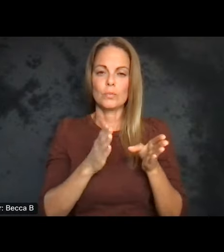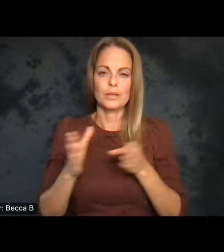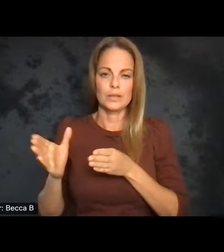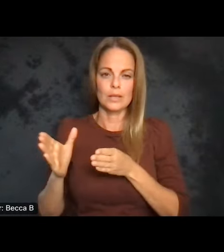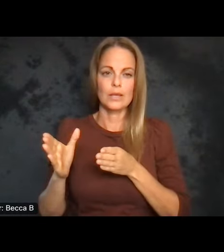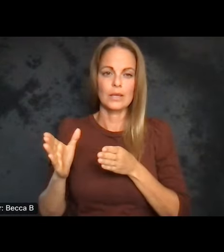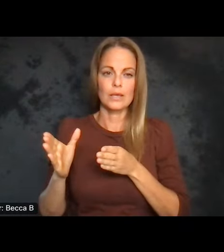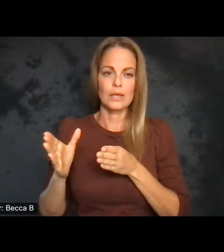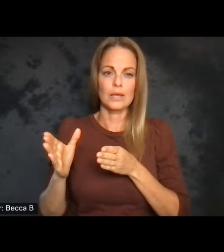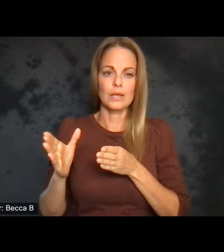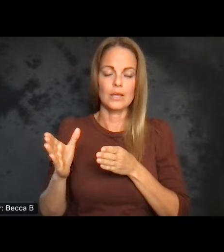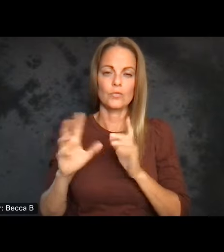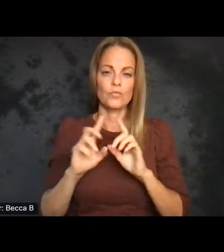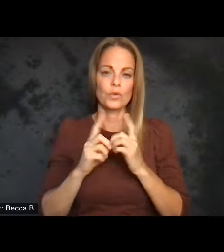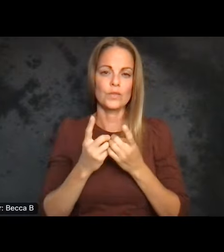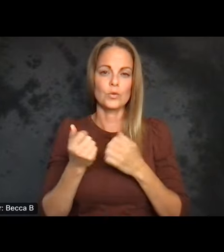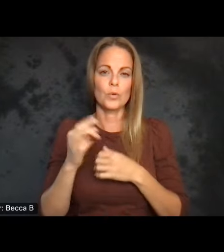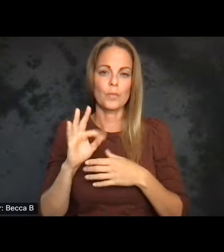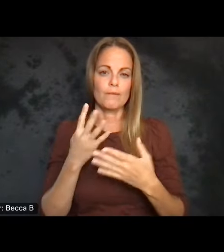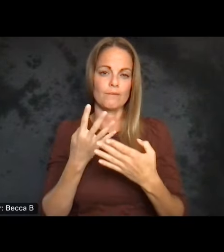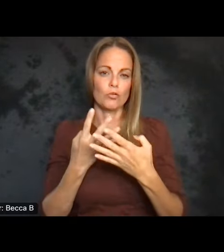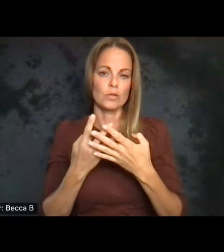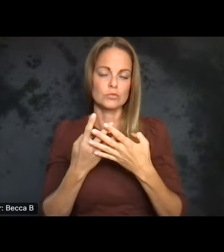for Department of Corrections here.